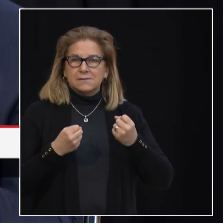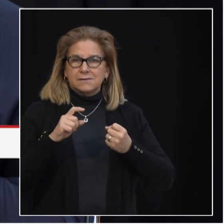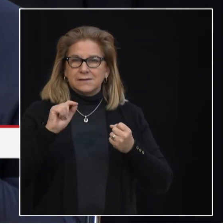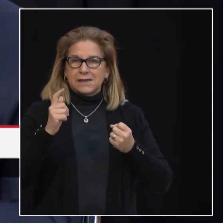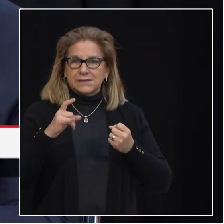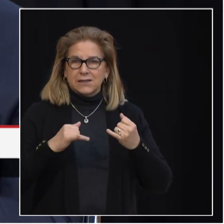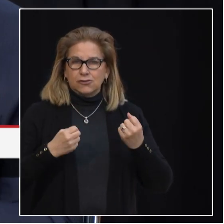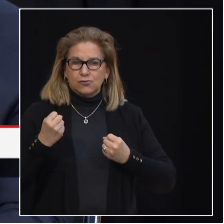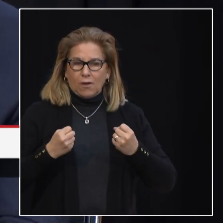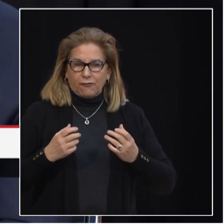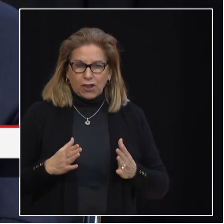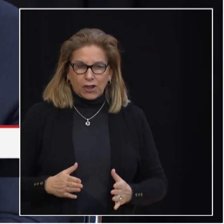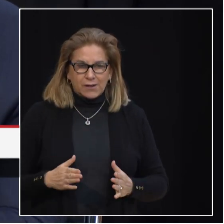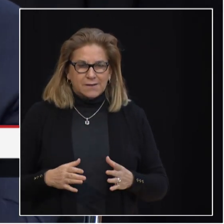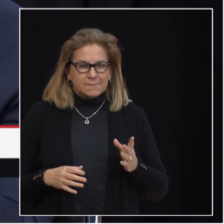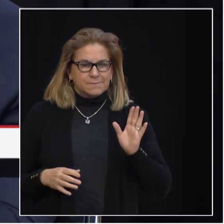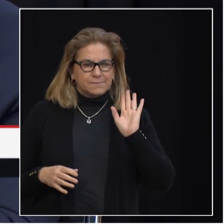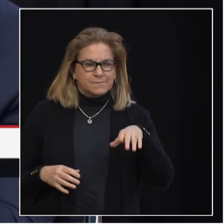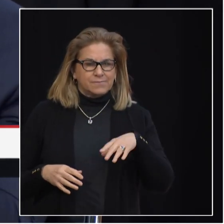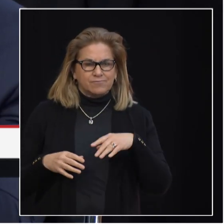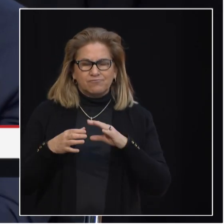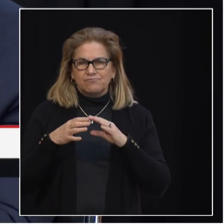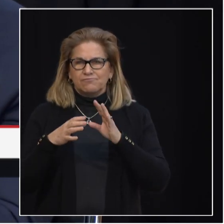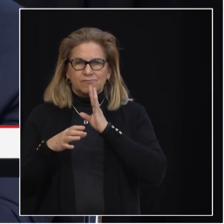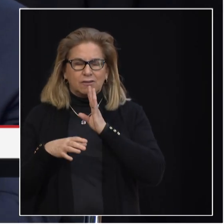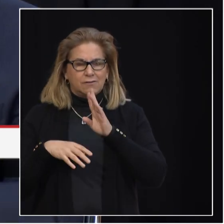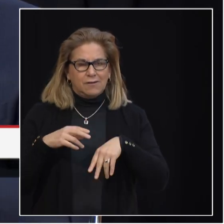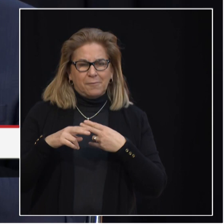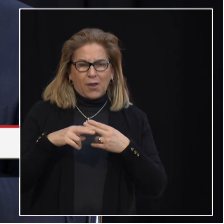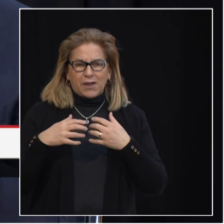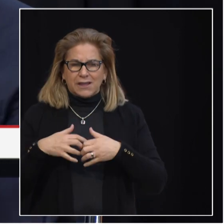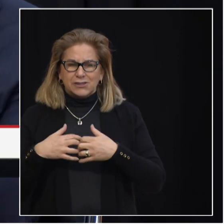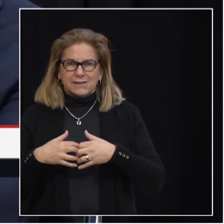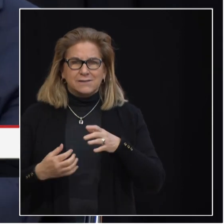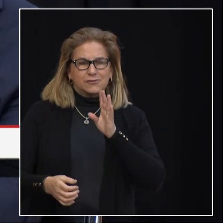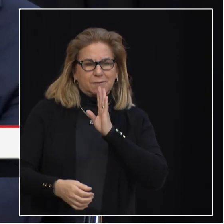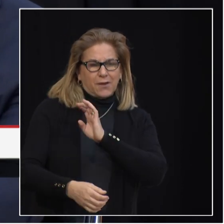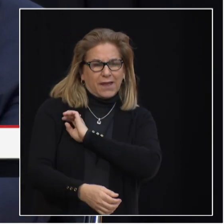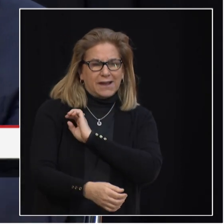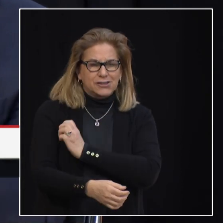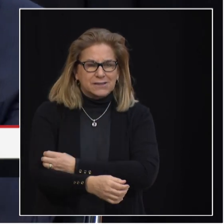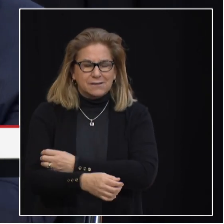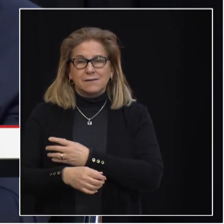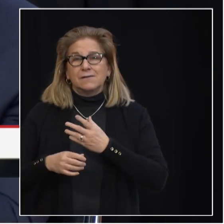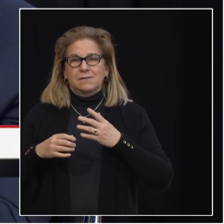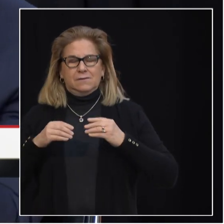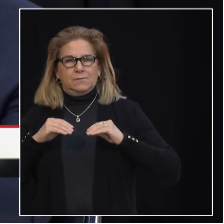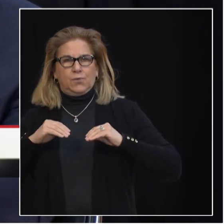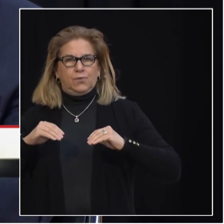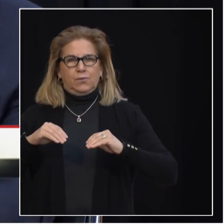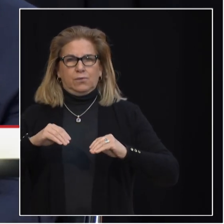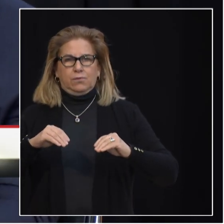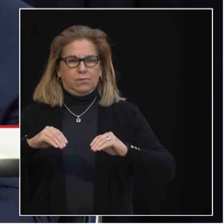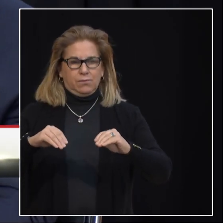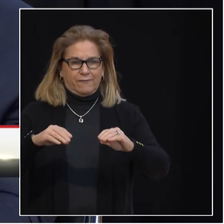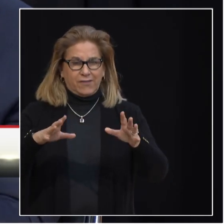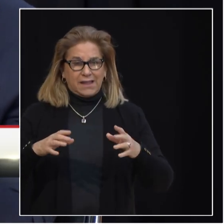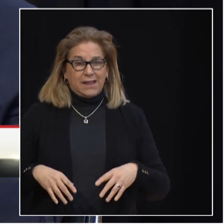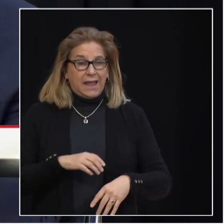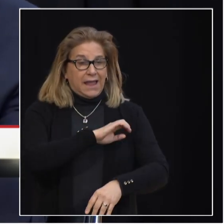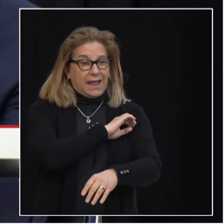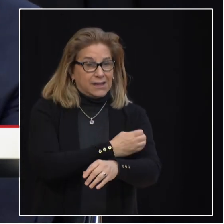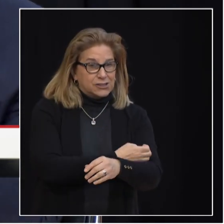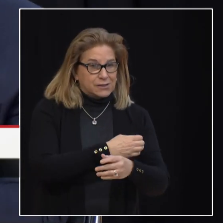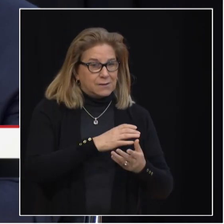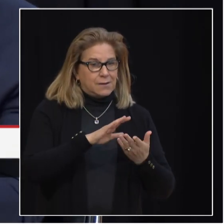tell you an engine exists because it converts energy to propel motion. So converts energy to propel motion. And when I